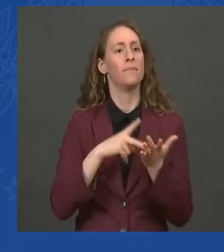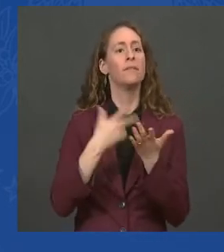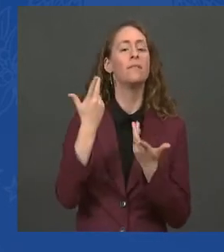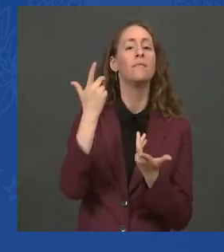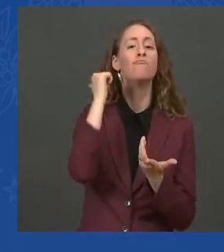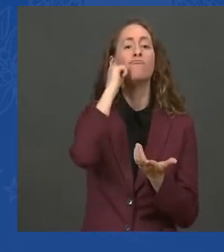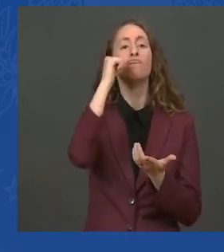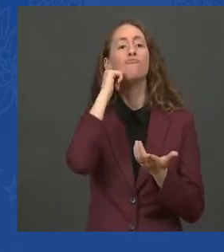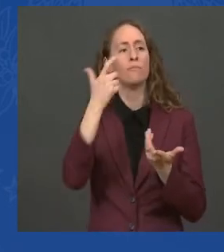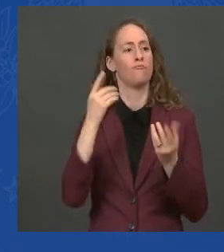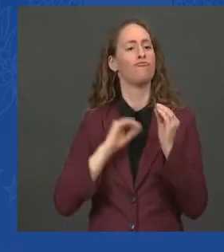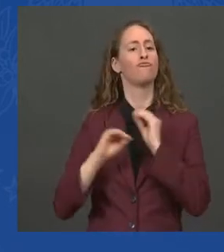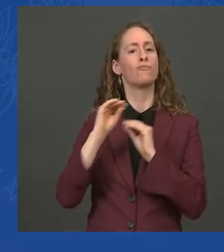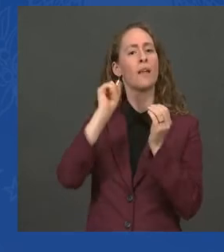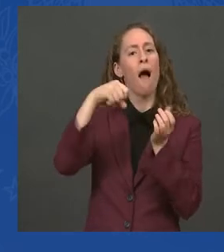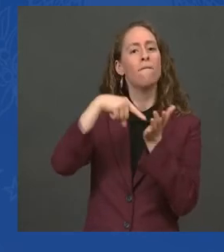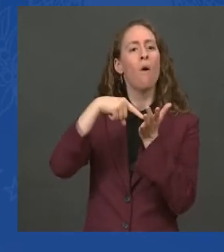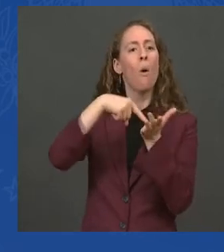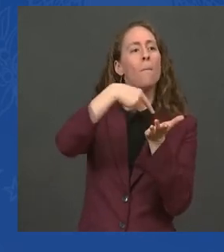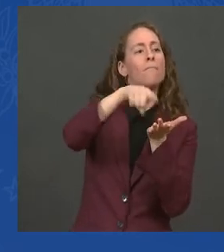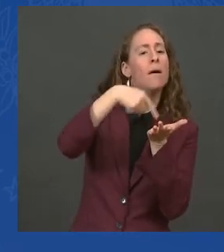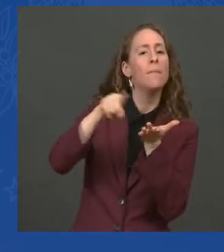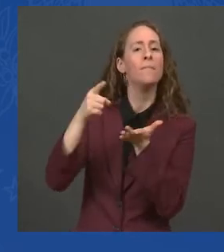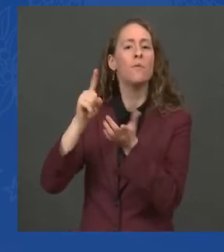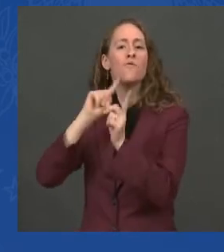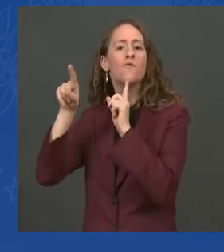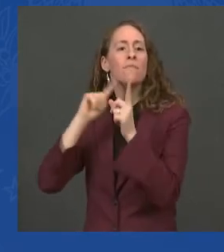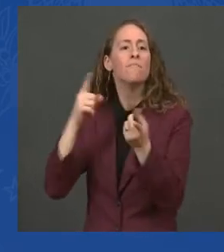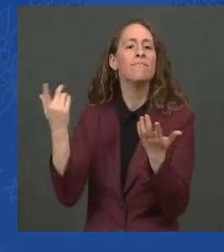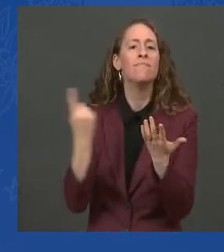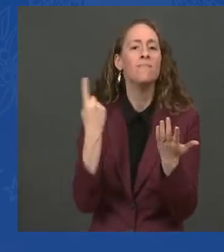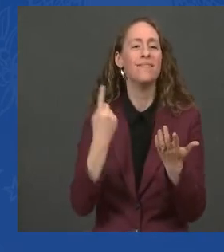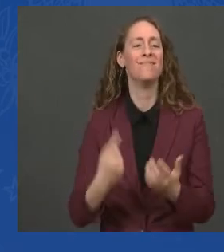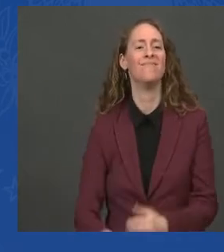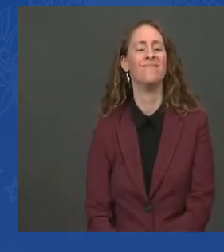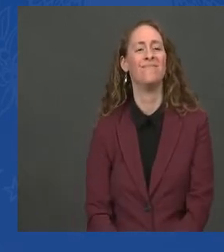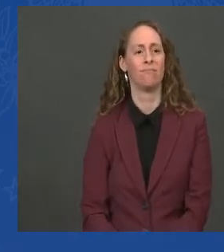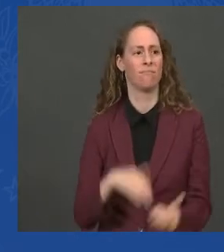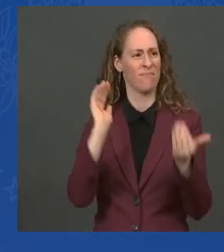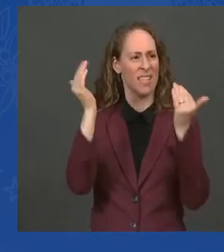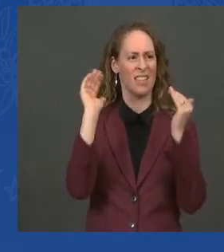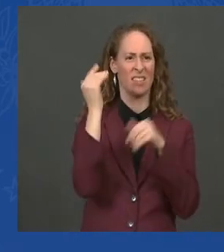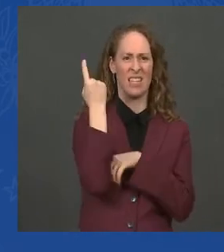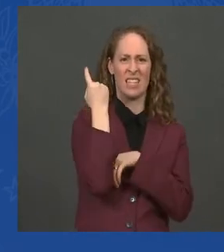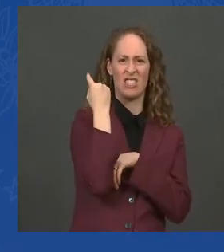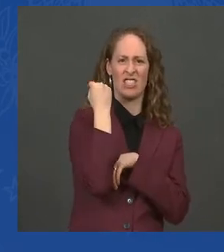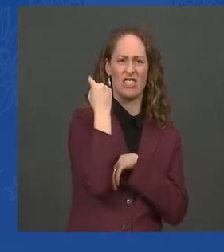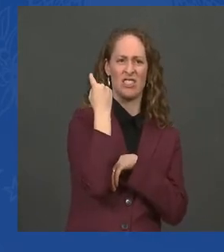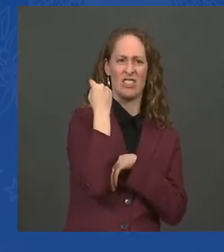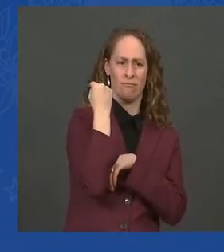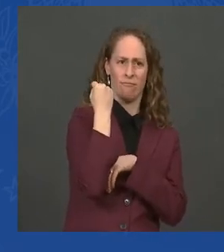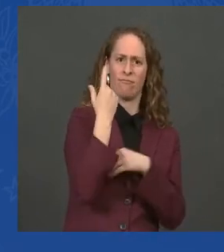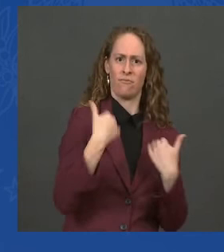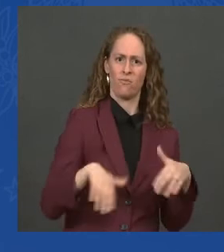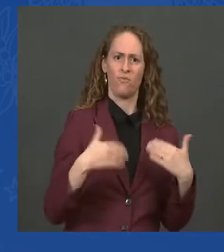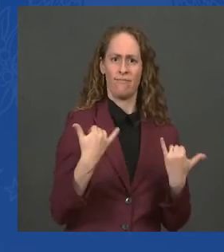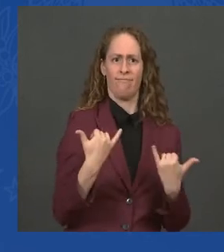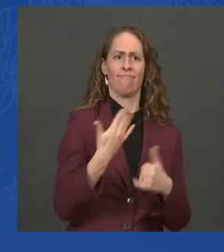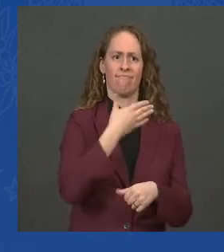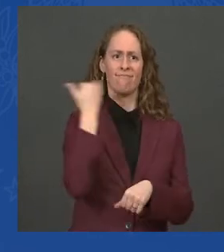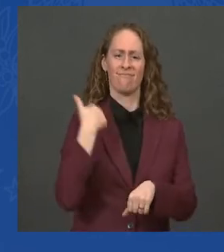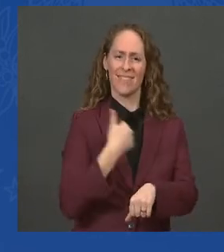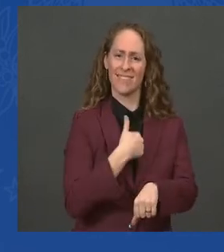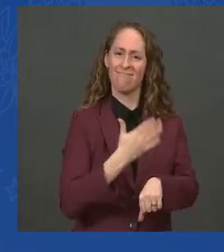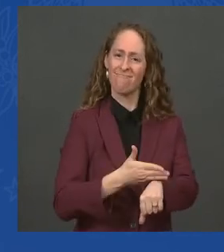month since we've been in office than they did last year after accounting for inflation. Let me repeat that.